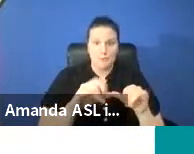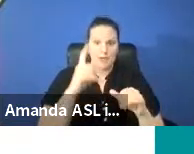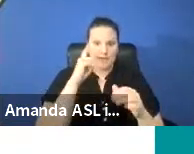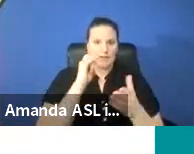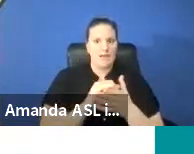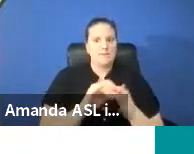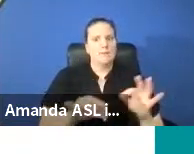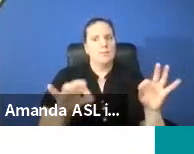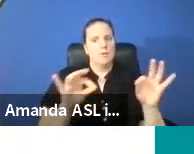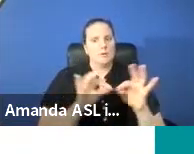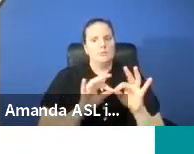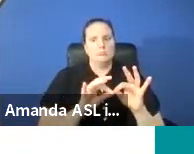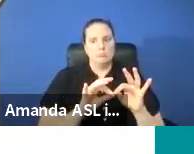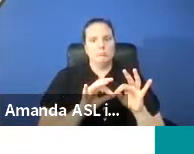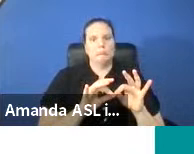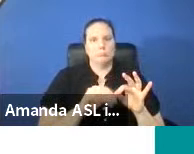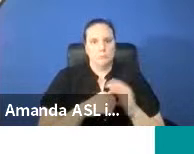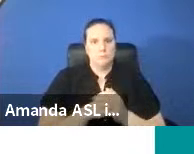really critical and important.